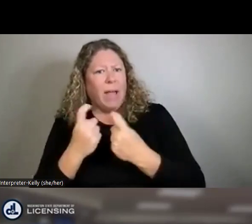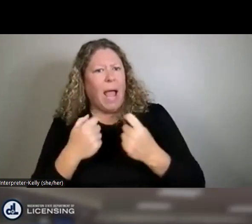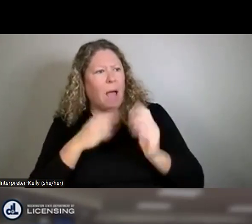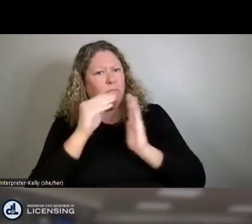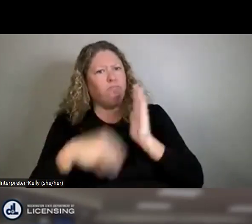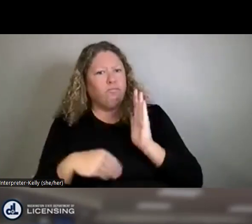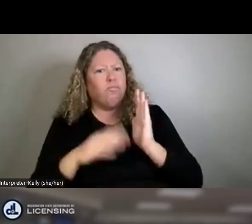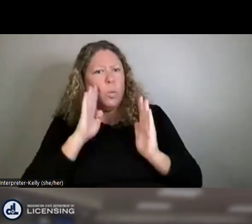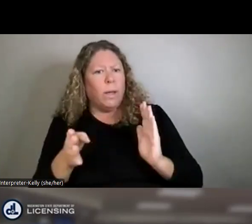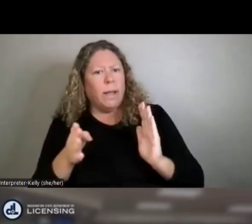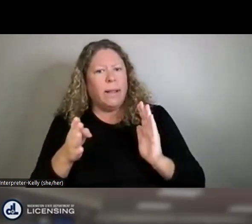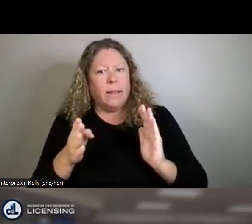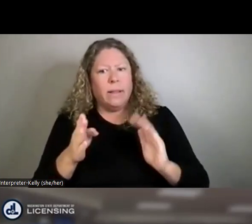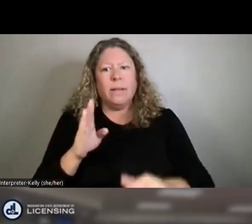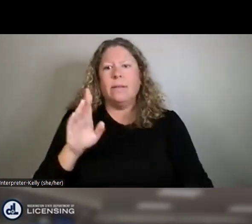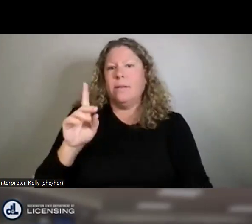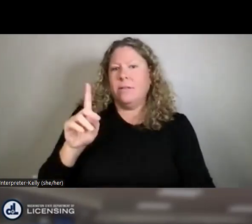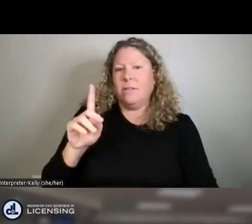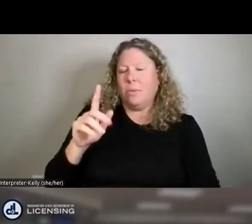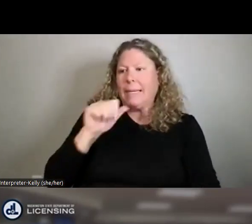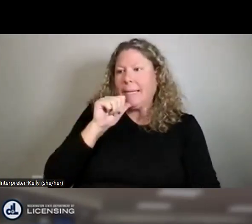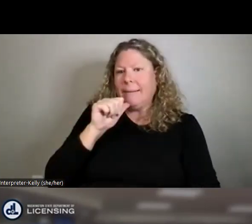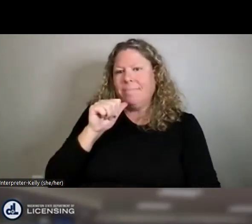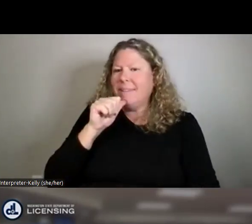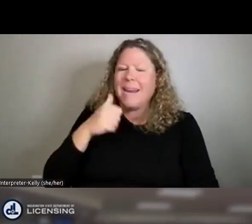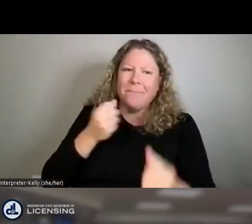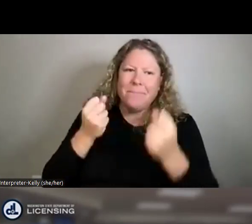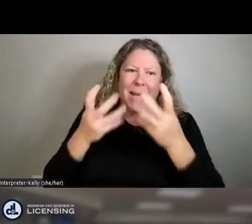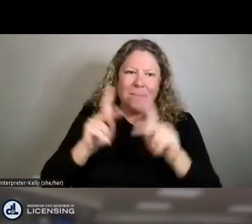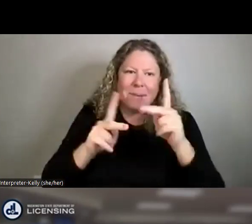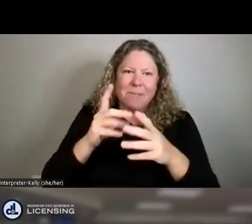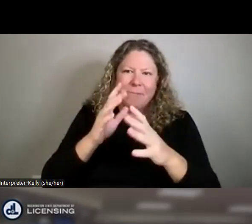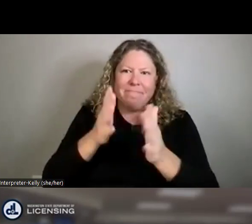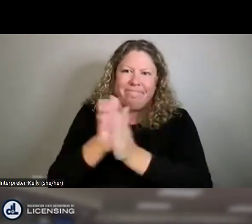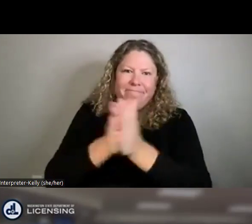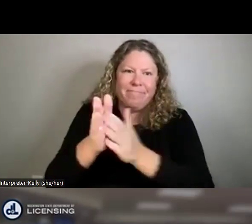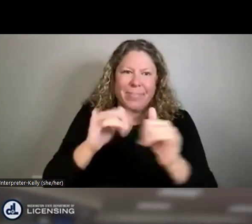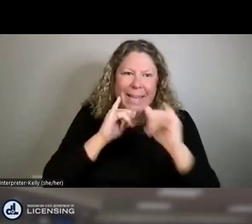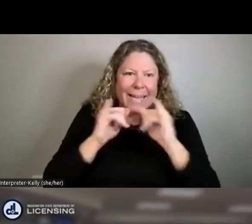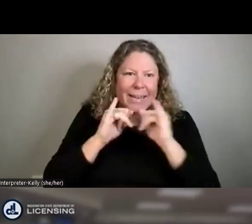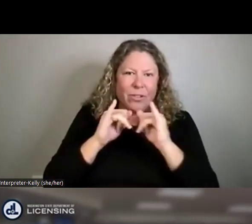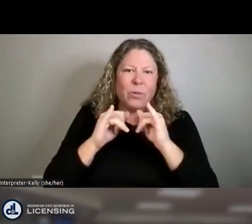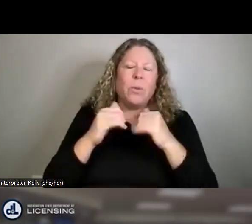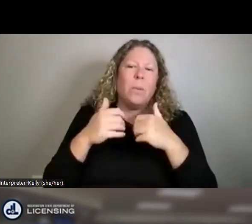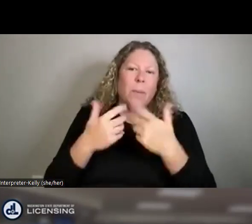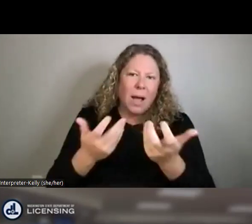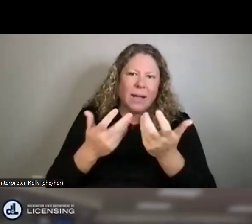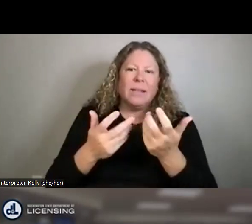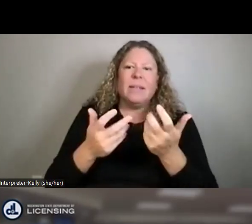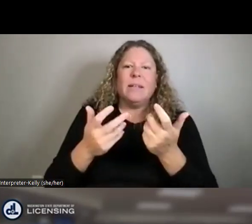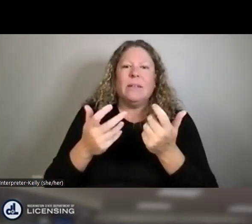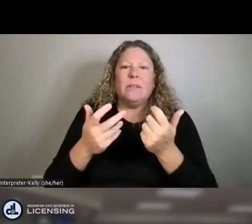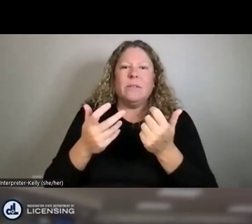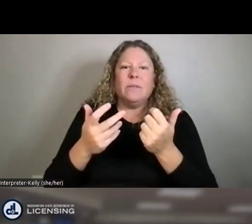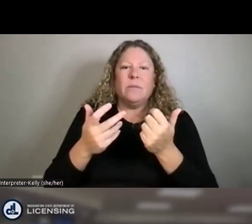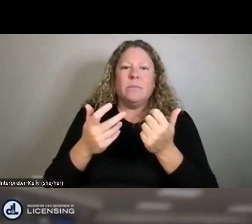Kenzie, in that case, we again didn't have many folks interested in doing an interview with us, but we rallied and pivoted and